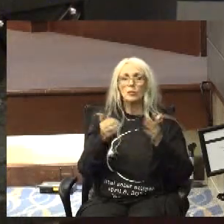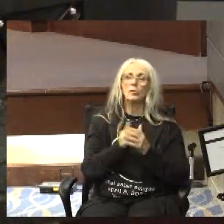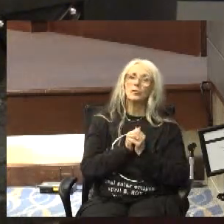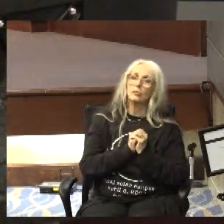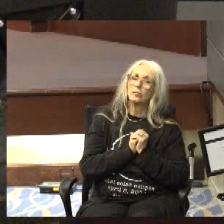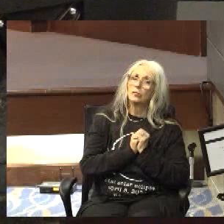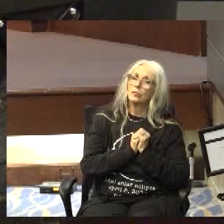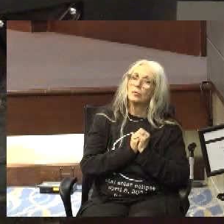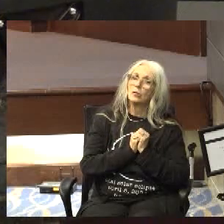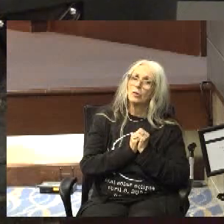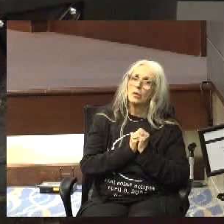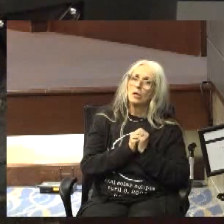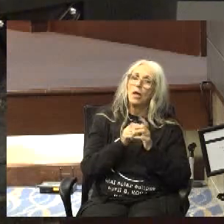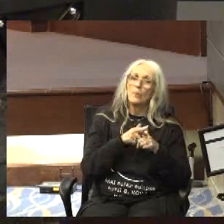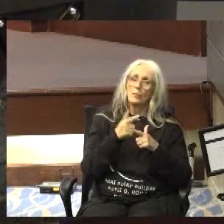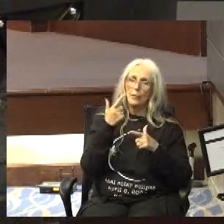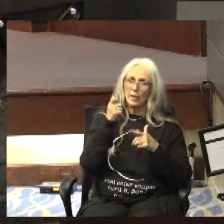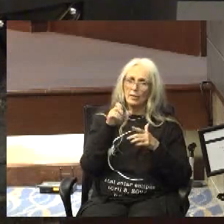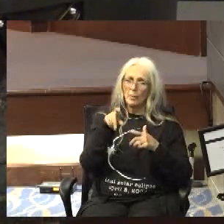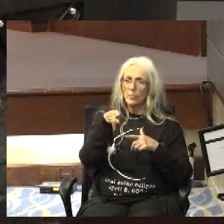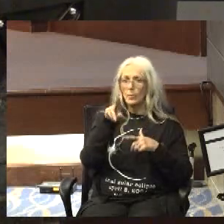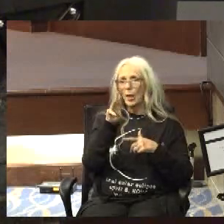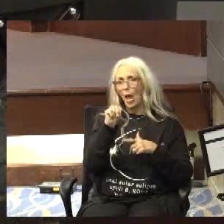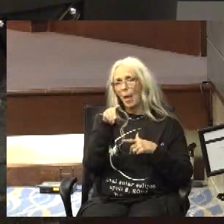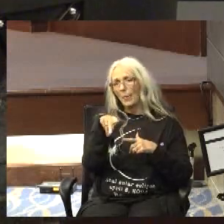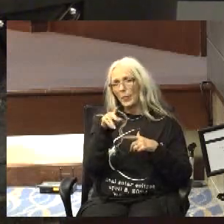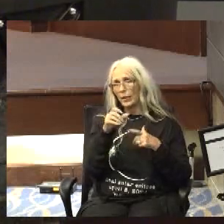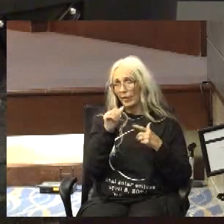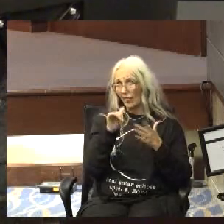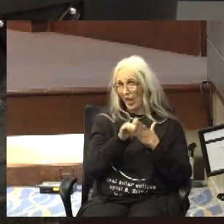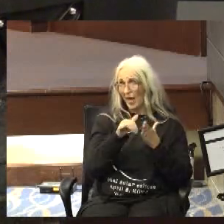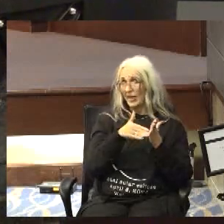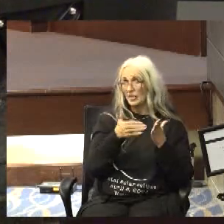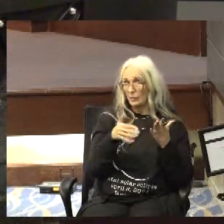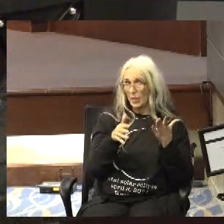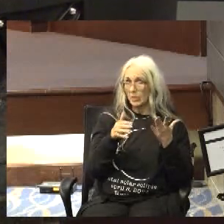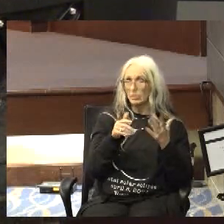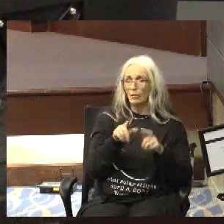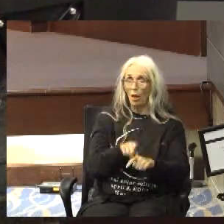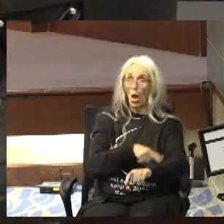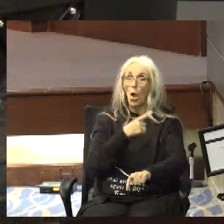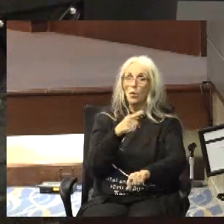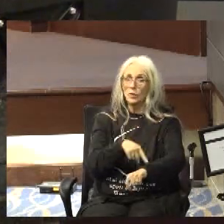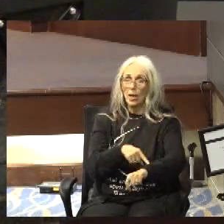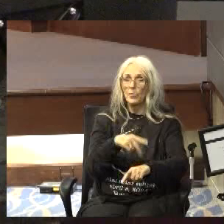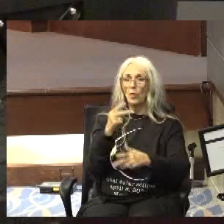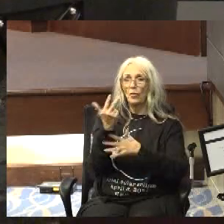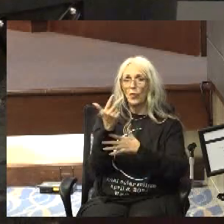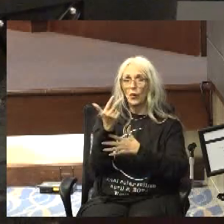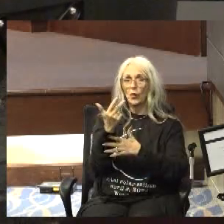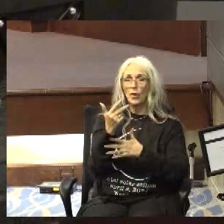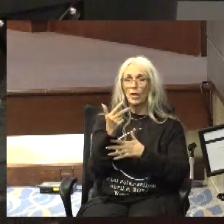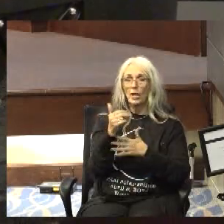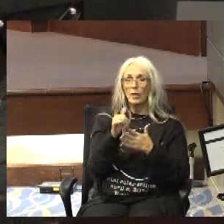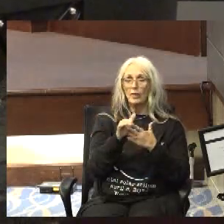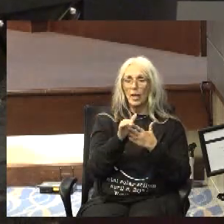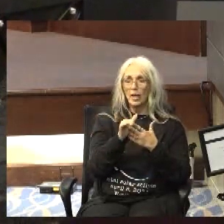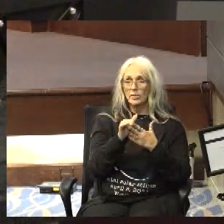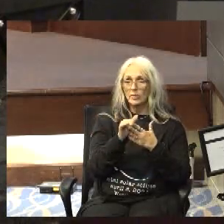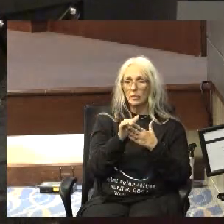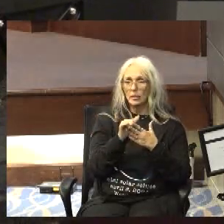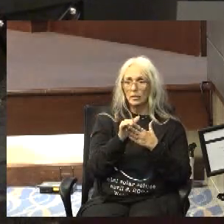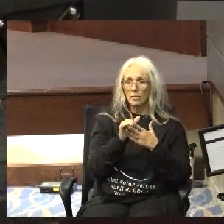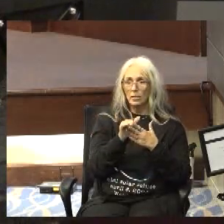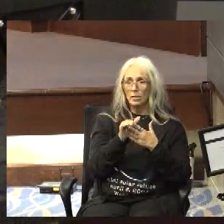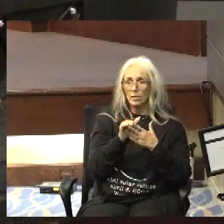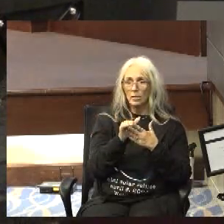things as far as pumping and all that. So that one, expensive and takes a lot of time. The third one, which I would like to, is potable, using